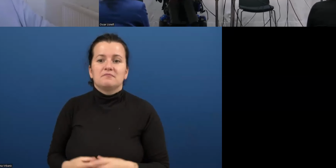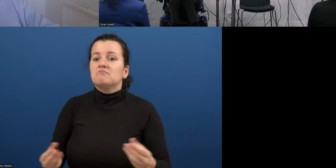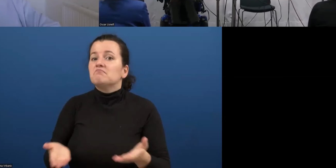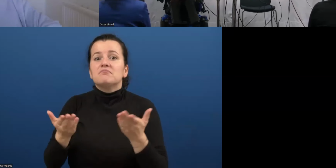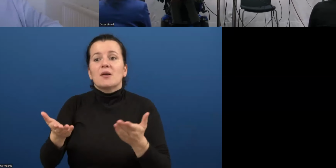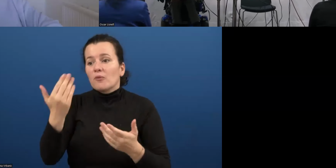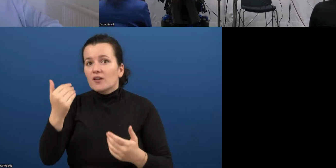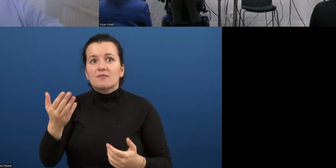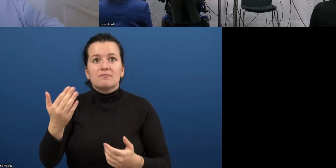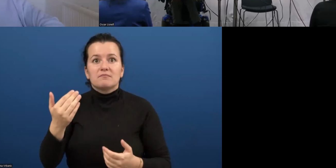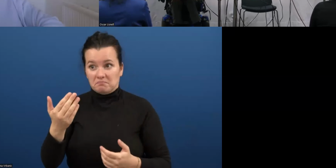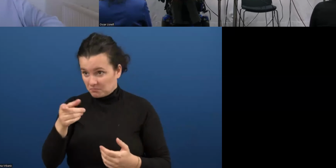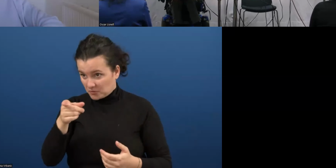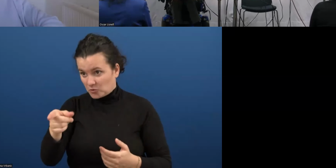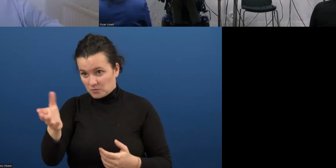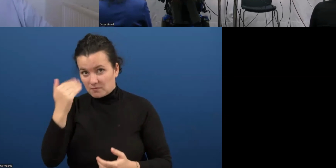Maybe you?